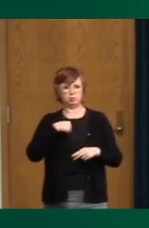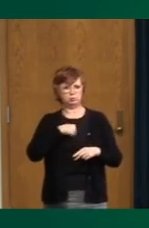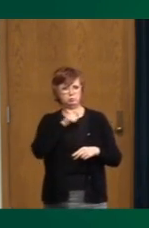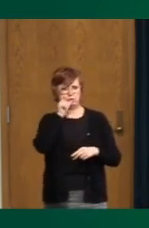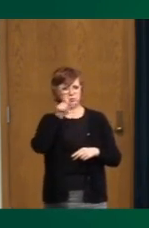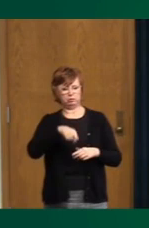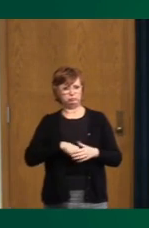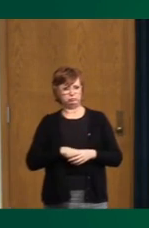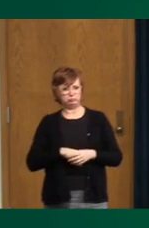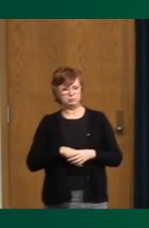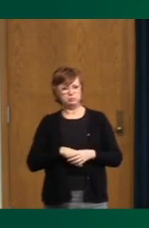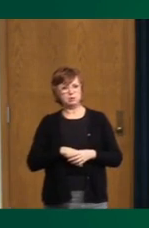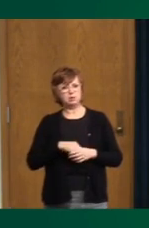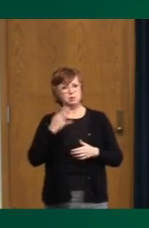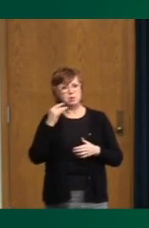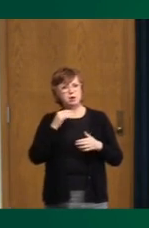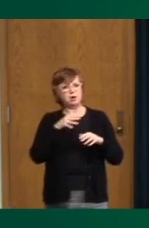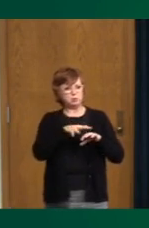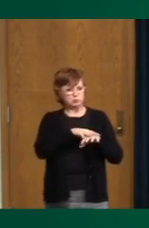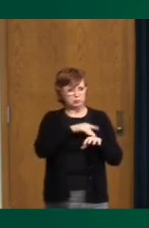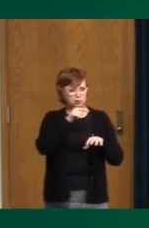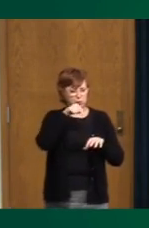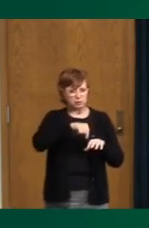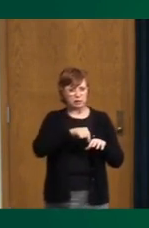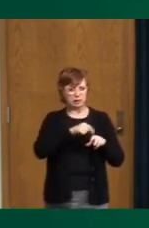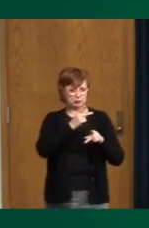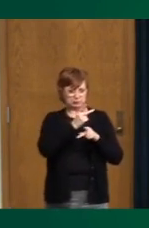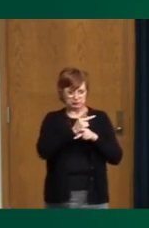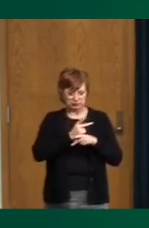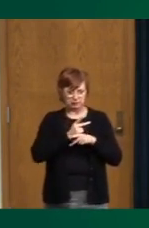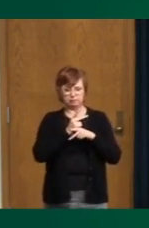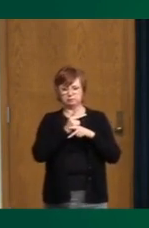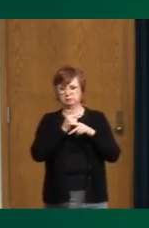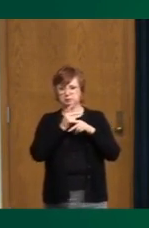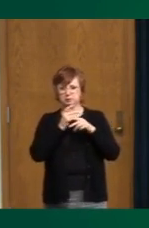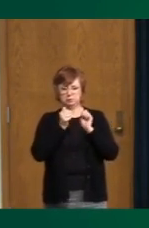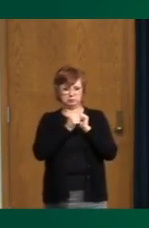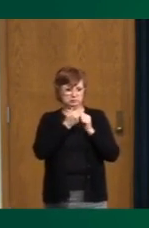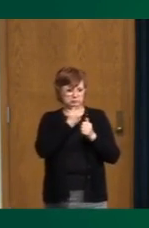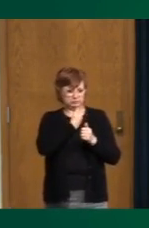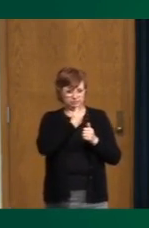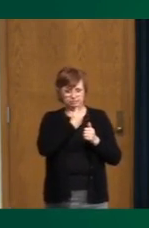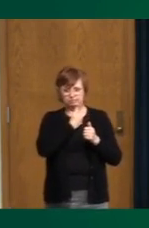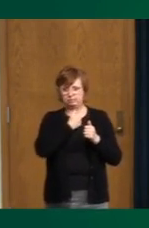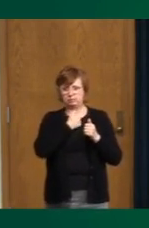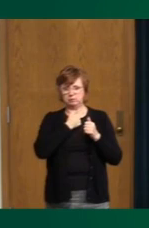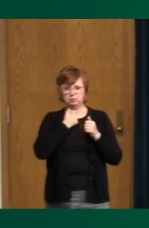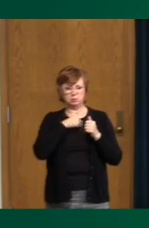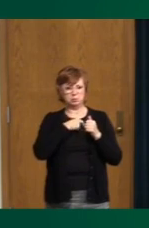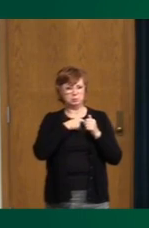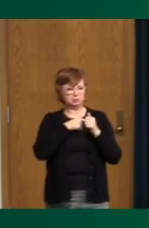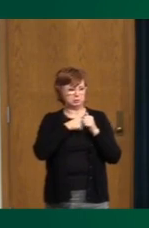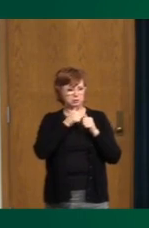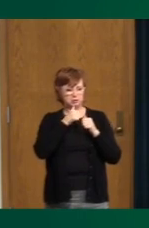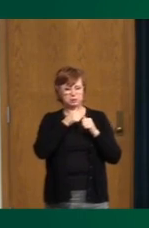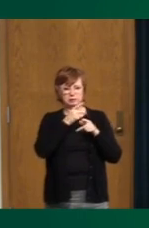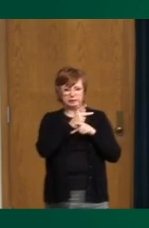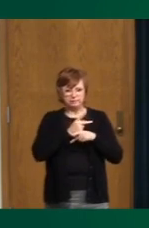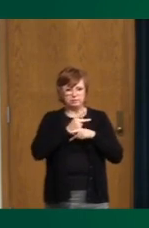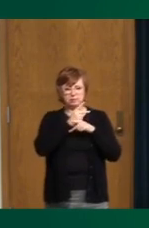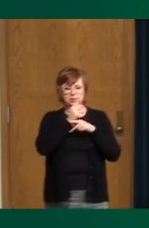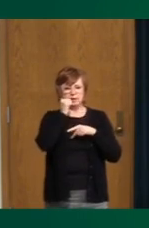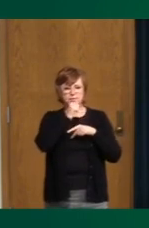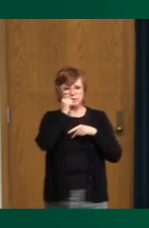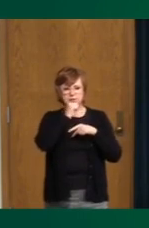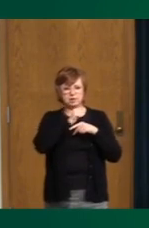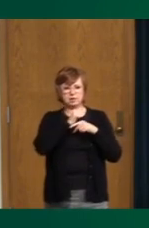like we are put forward here today, if we all reassess and reevaluate how we are conducting ourselves in our daily business each and every